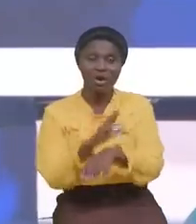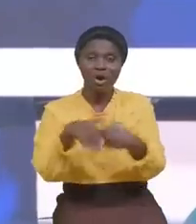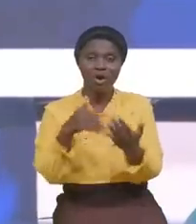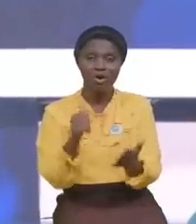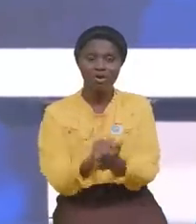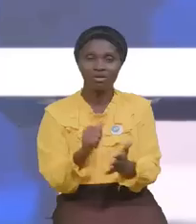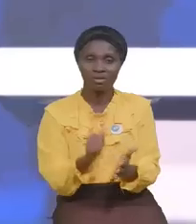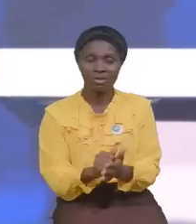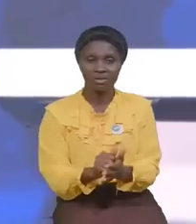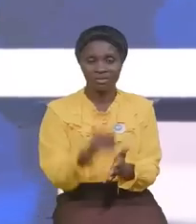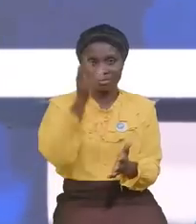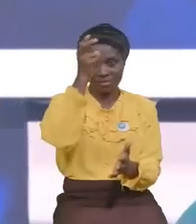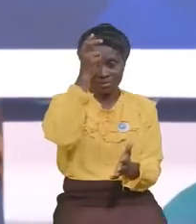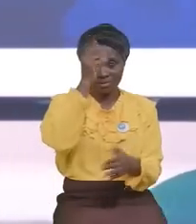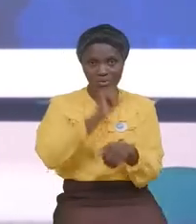taken away.